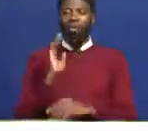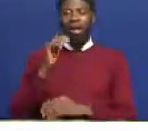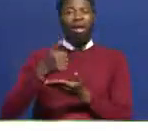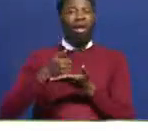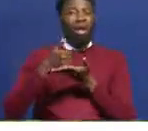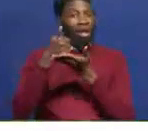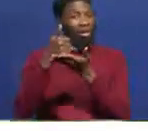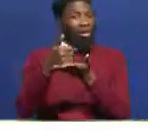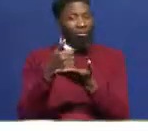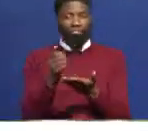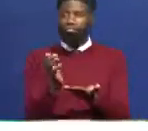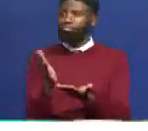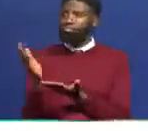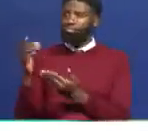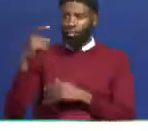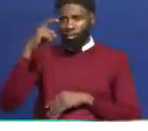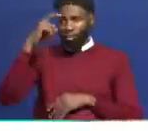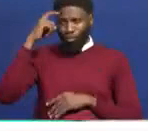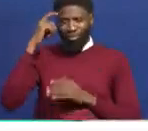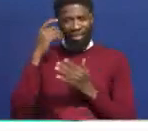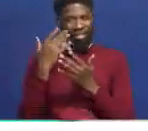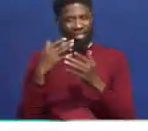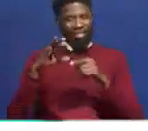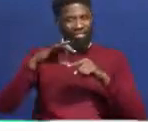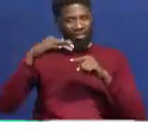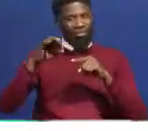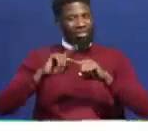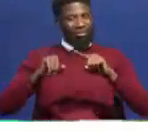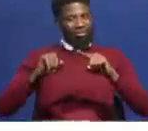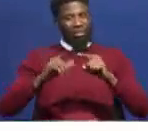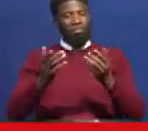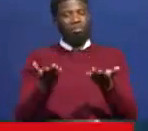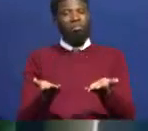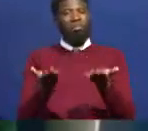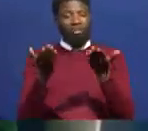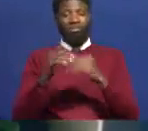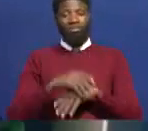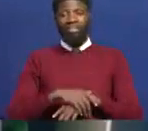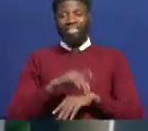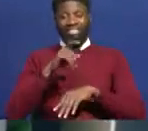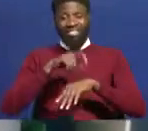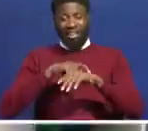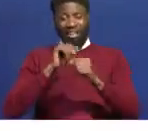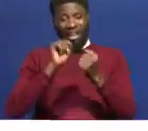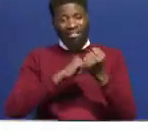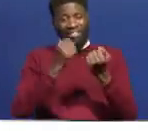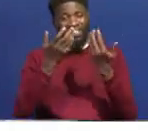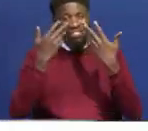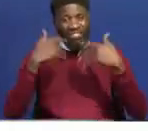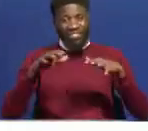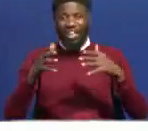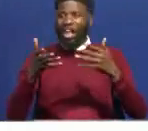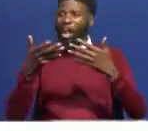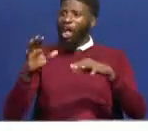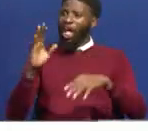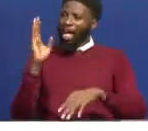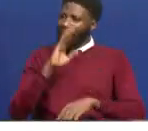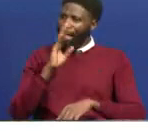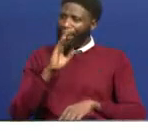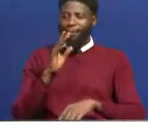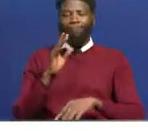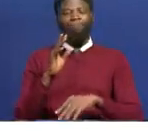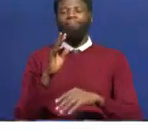the productivity of indigenous crops and vegetables, reduce post-harvest losses, and enhance market access for